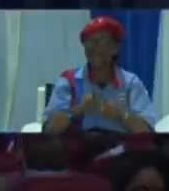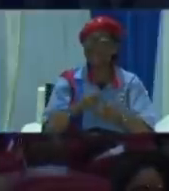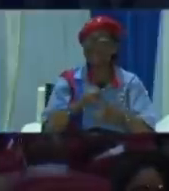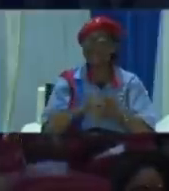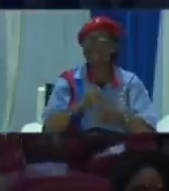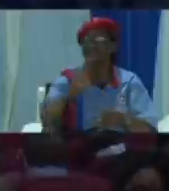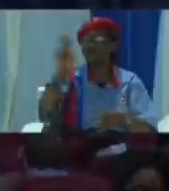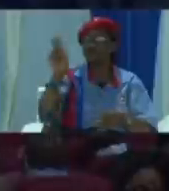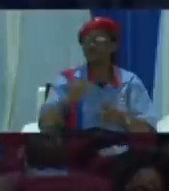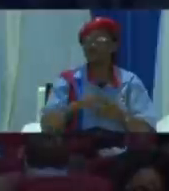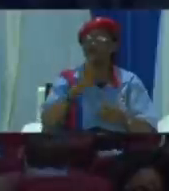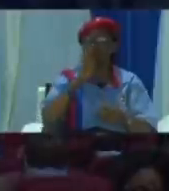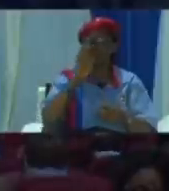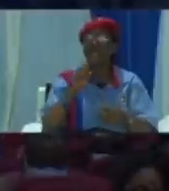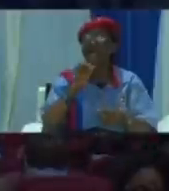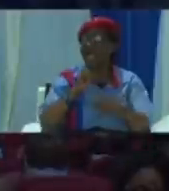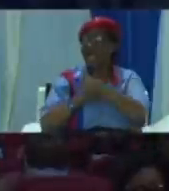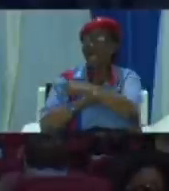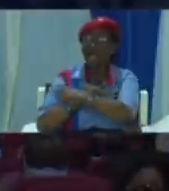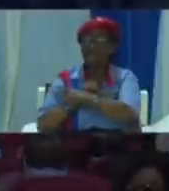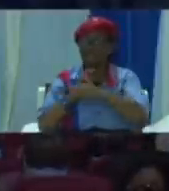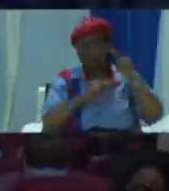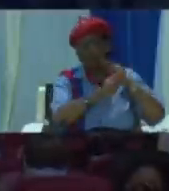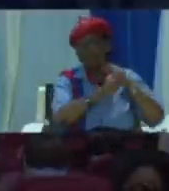prophesy to you tonight.